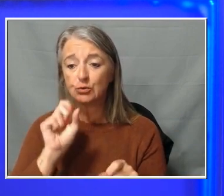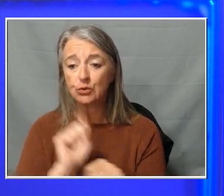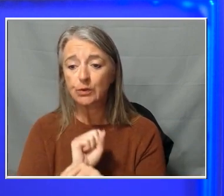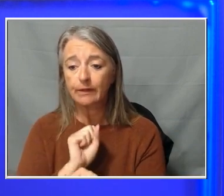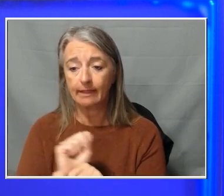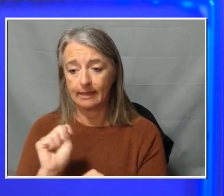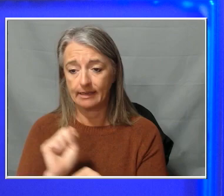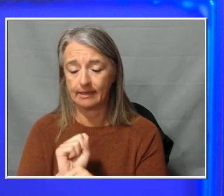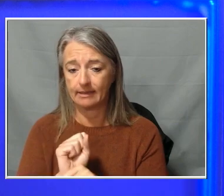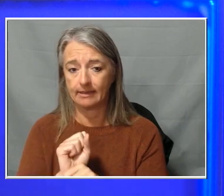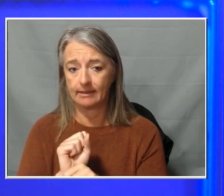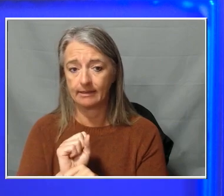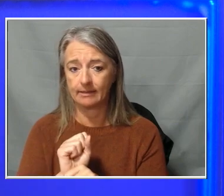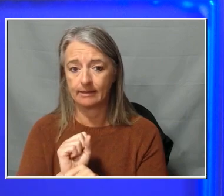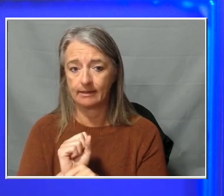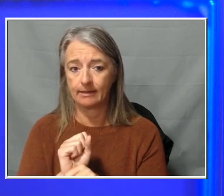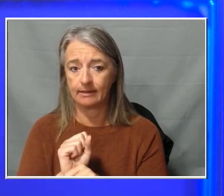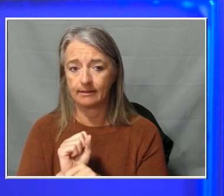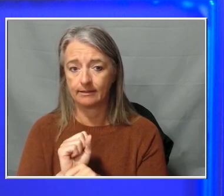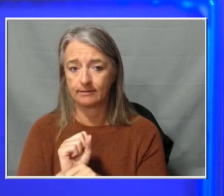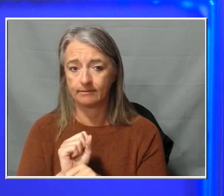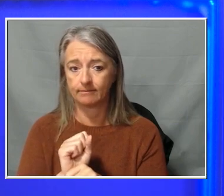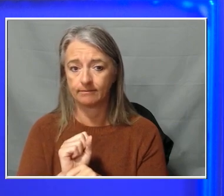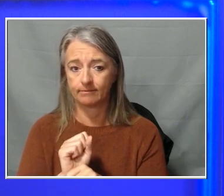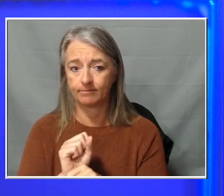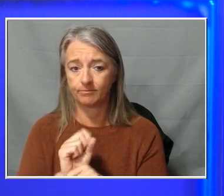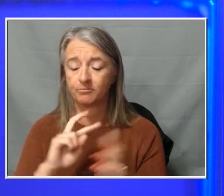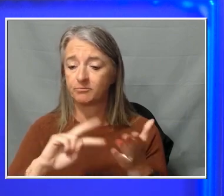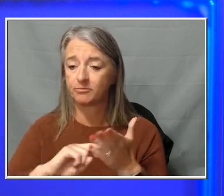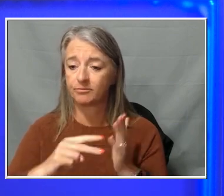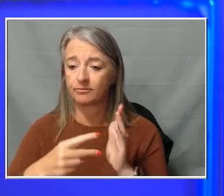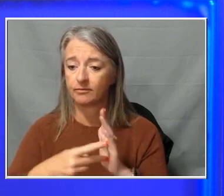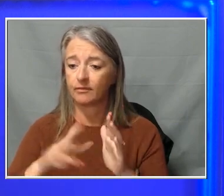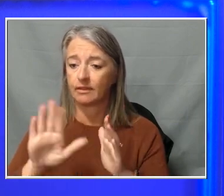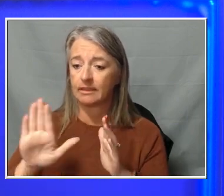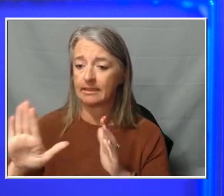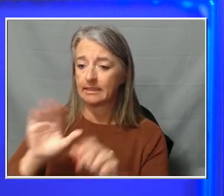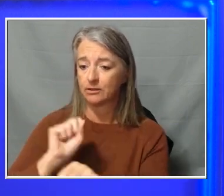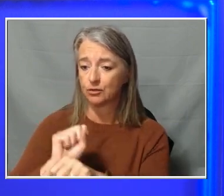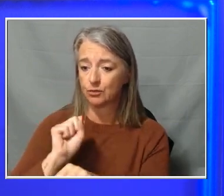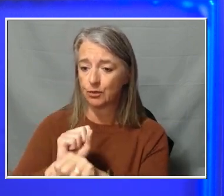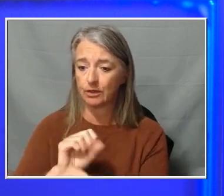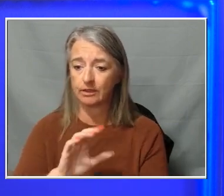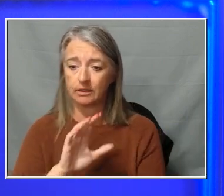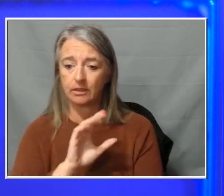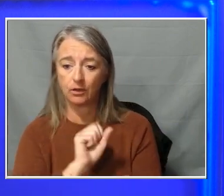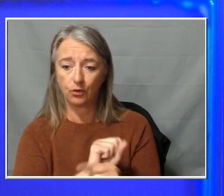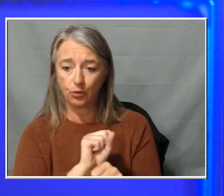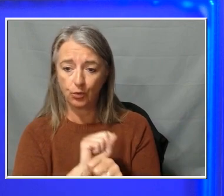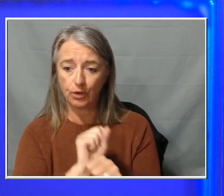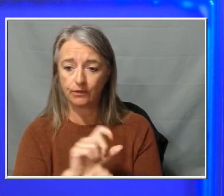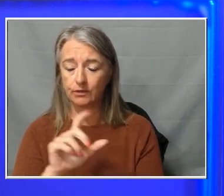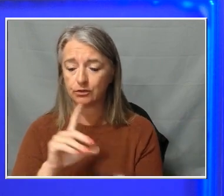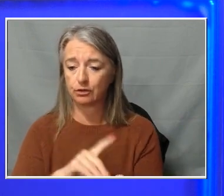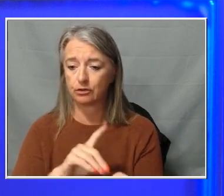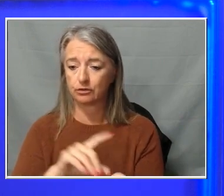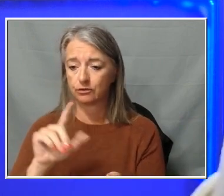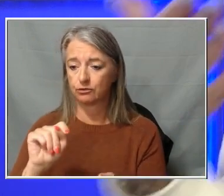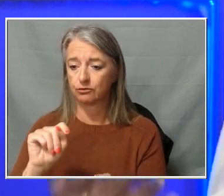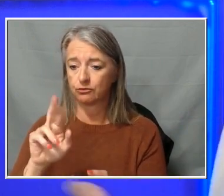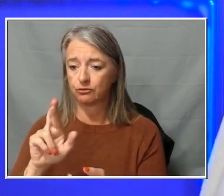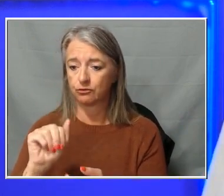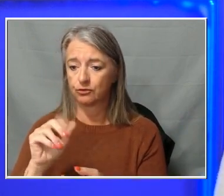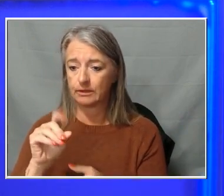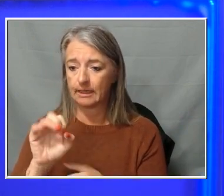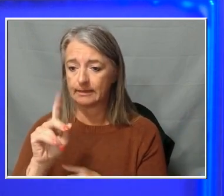think, I mean, the work that he did and the work that Dr. Twardowski did to help me find